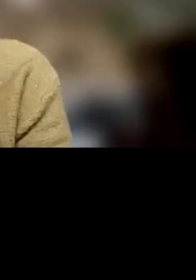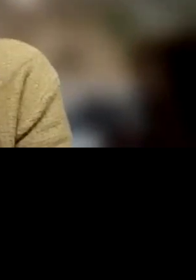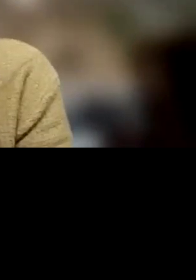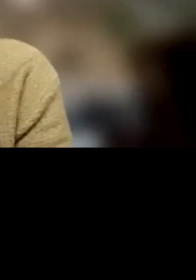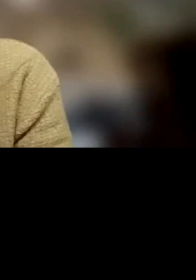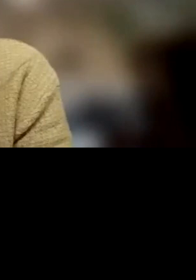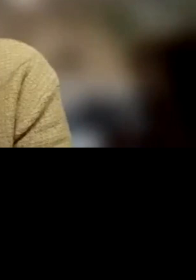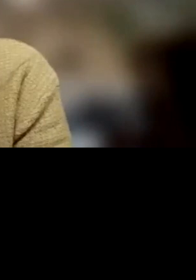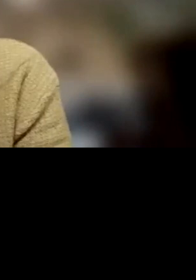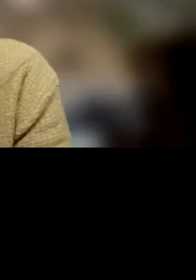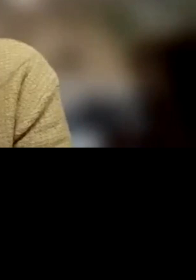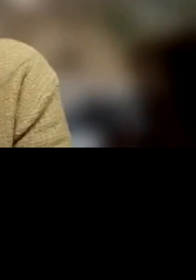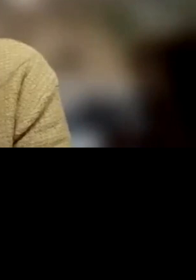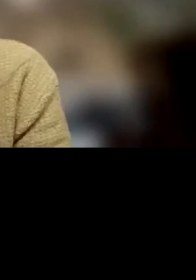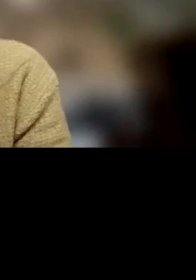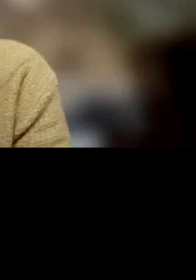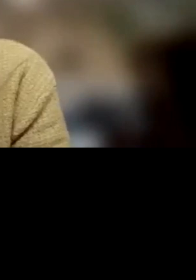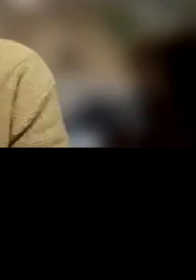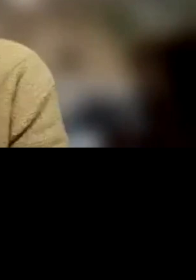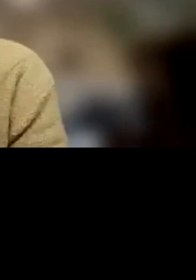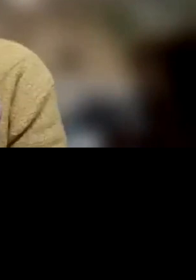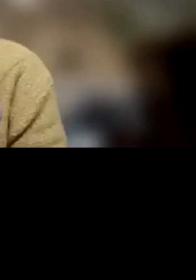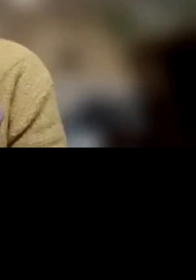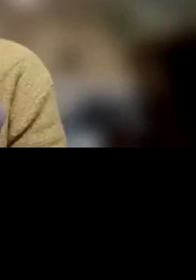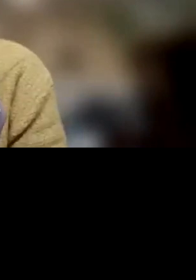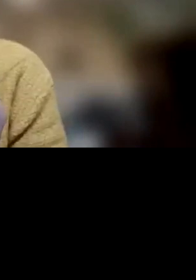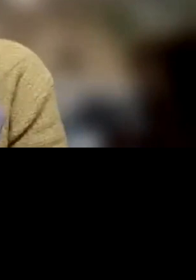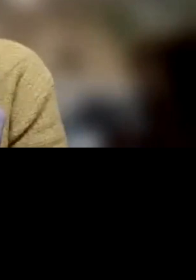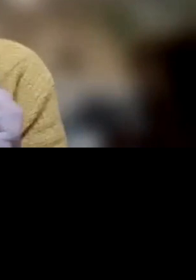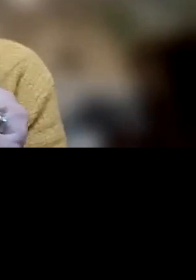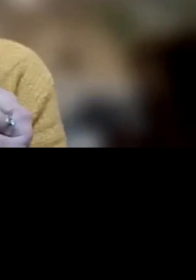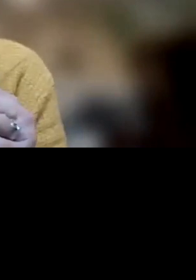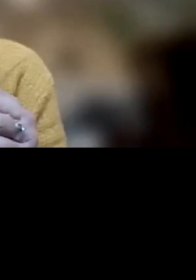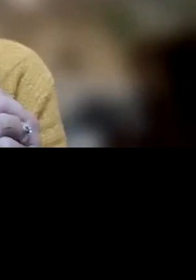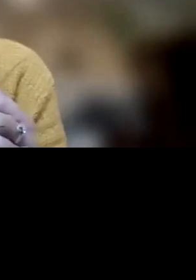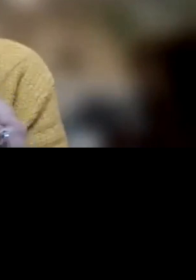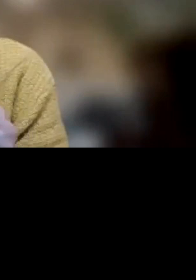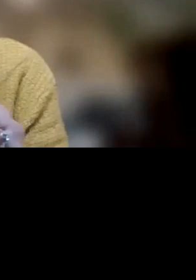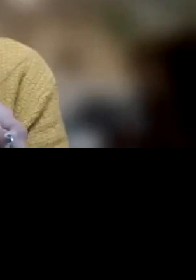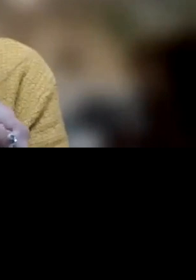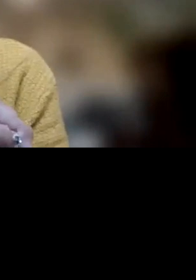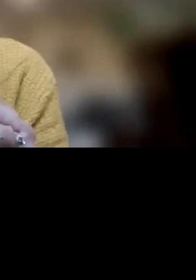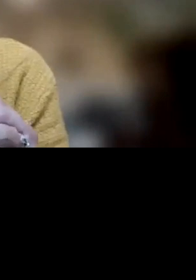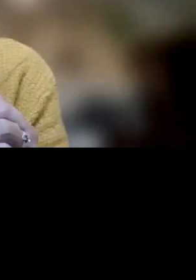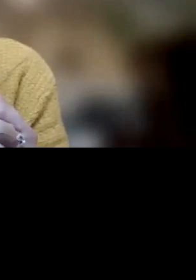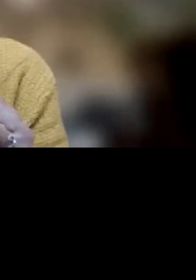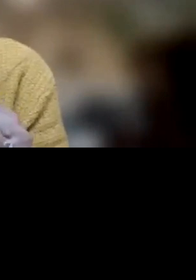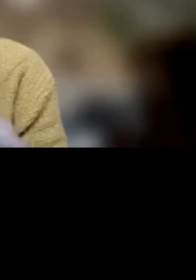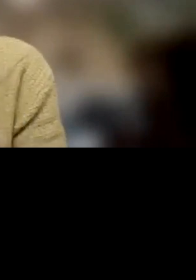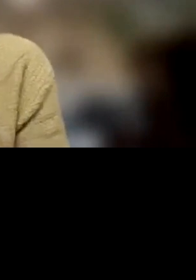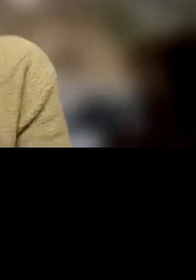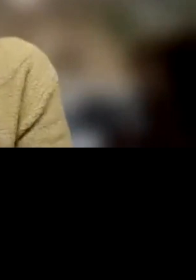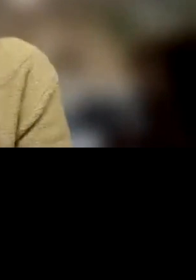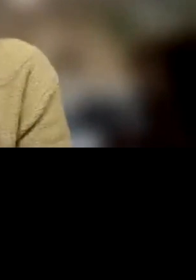be specifically posed to them, and specifically about some of this reporting and response rules and responsibilities when it comes to some of